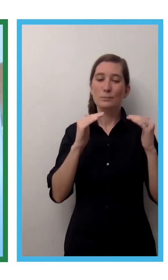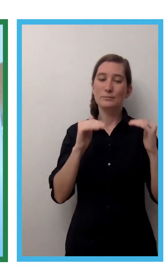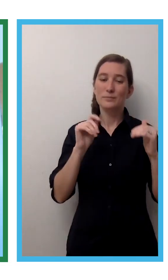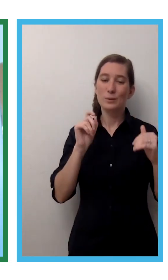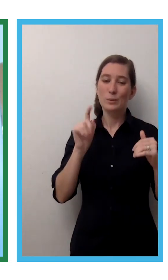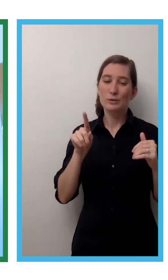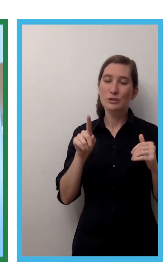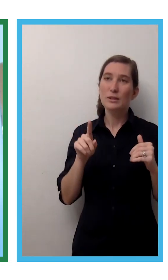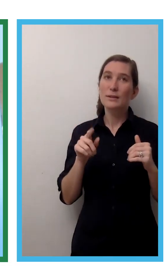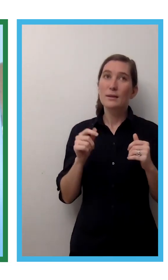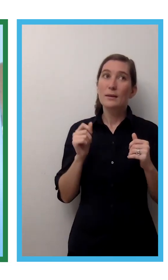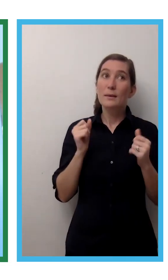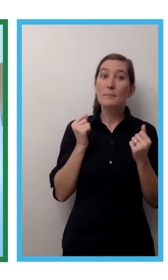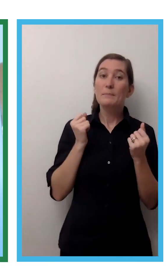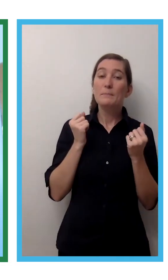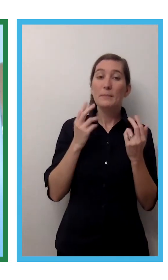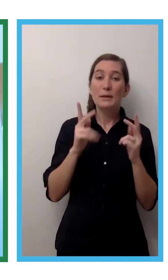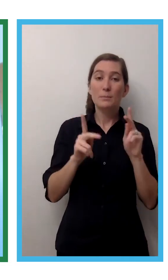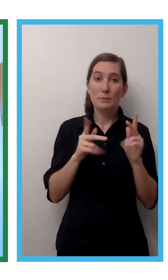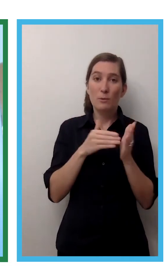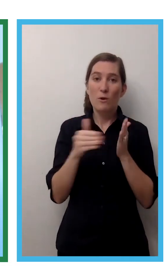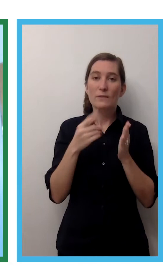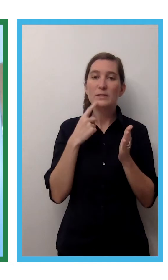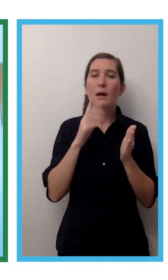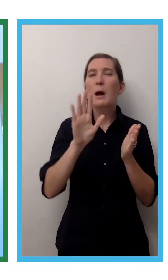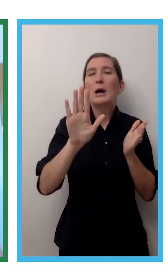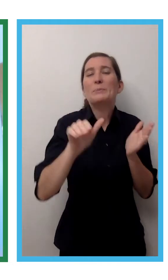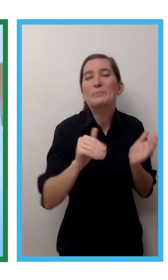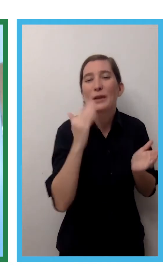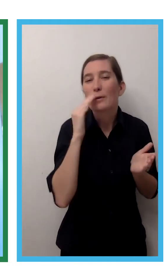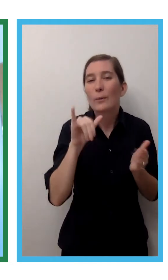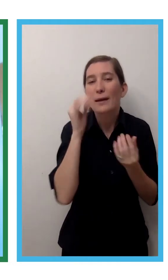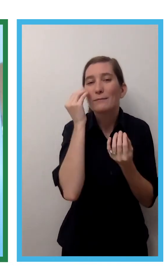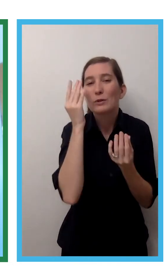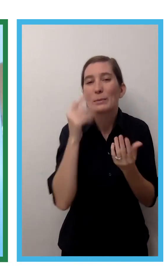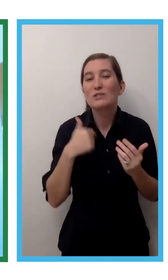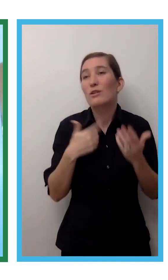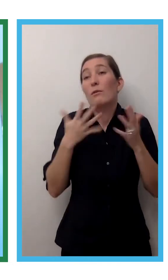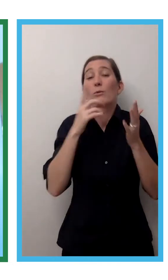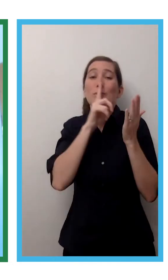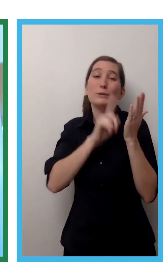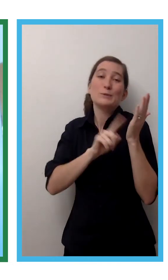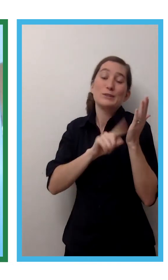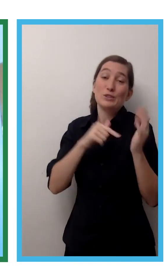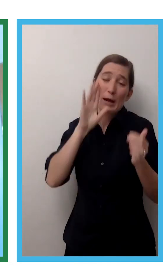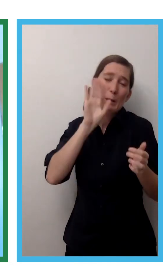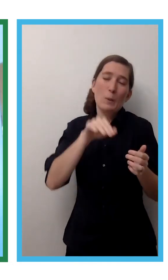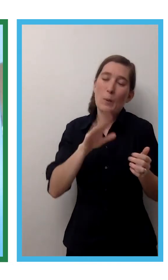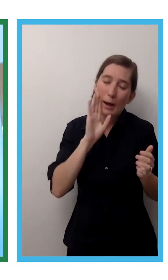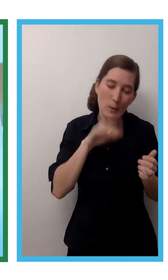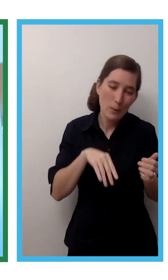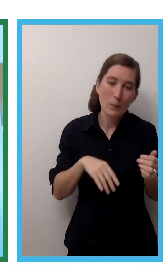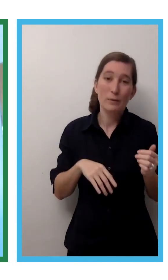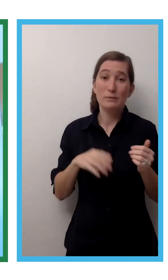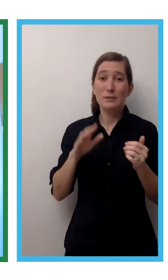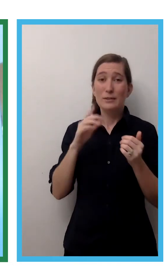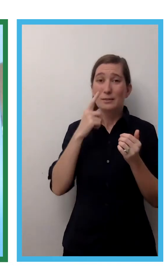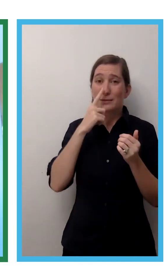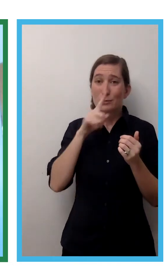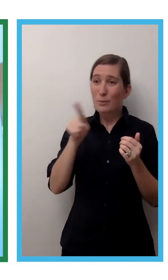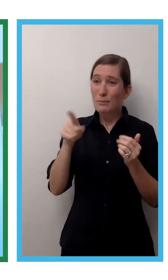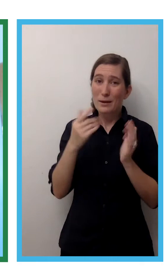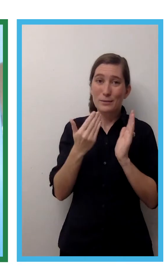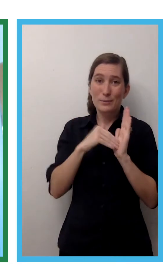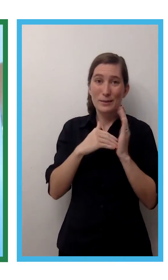know all the information because I researched that. Can you just take a minute or so and just go through the phases of an actual